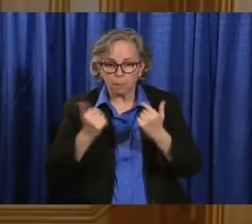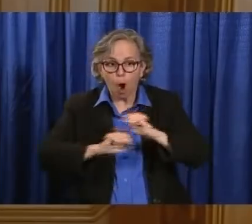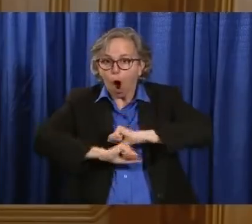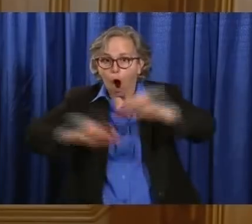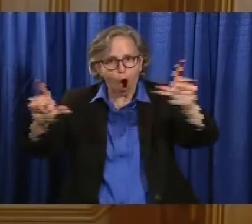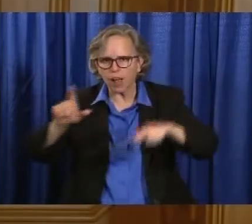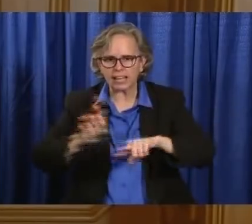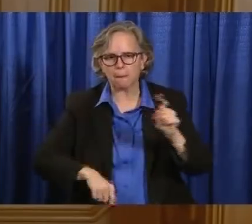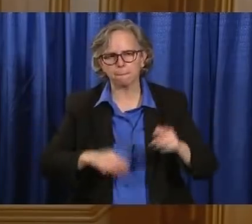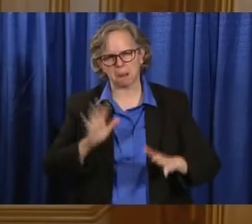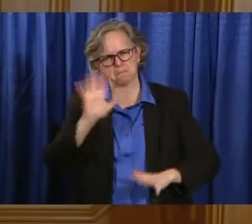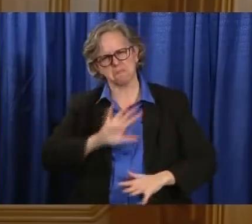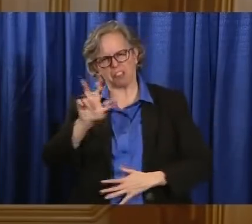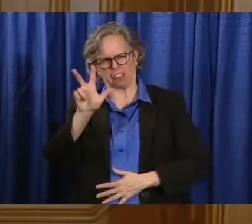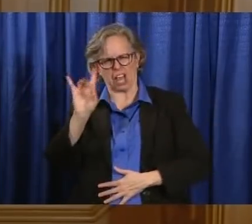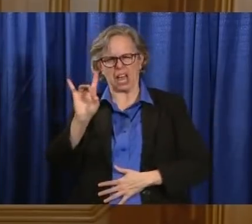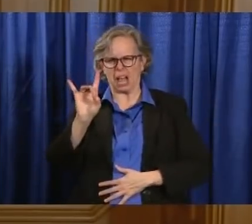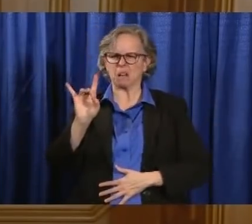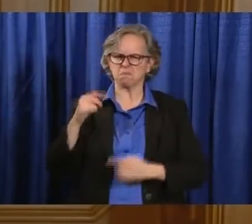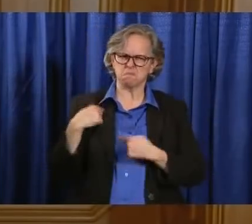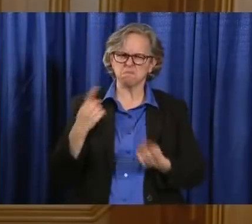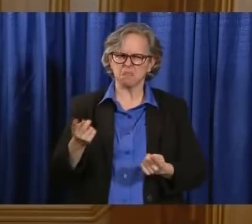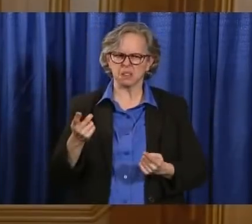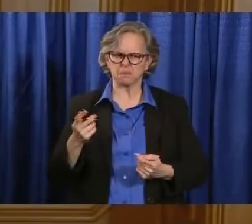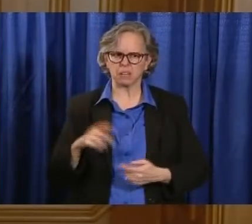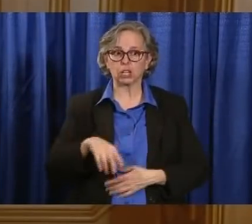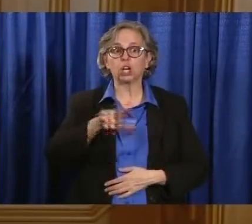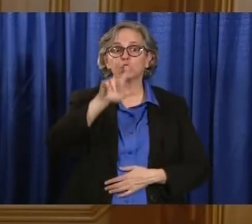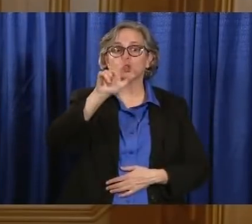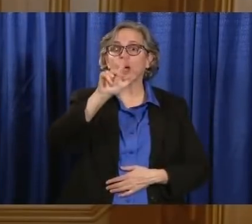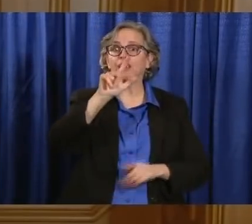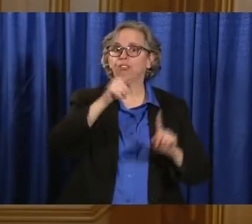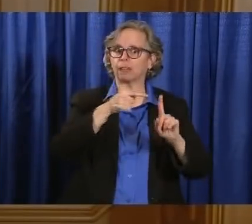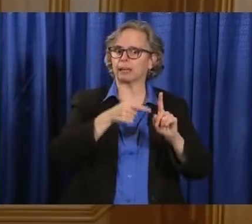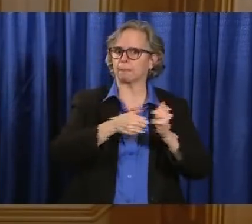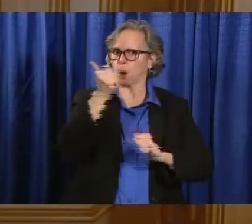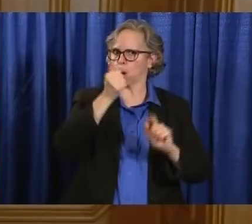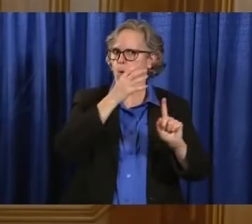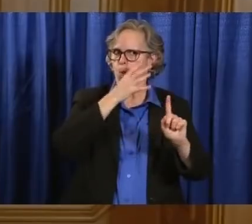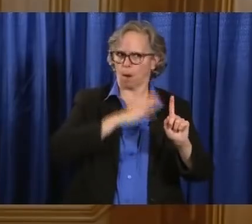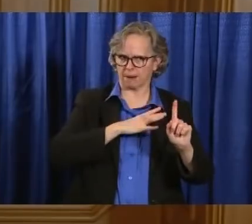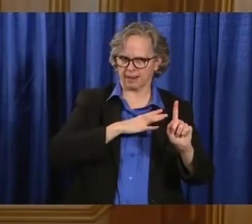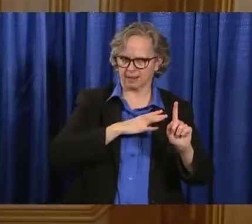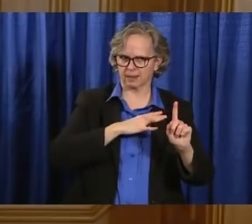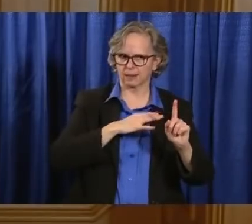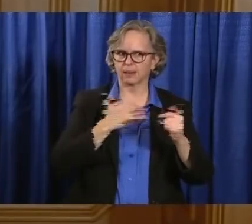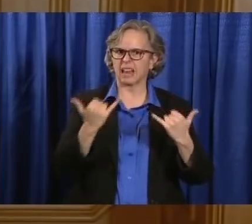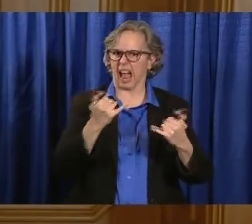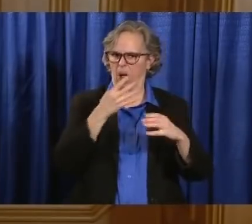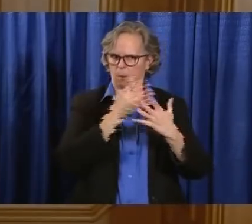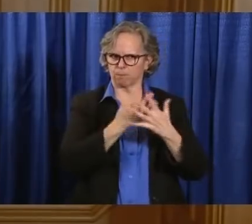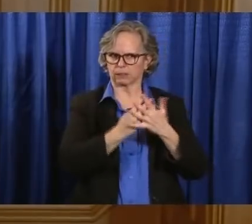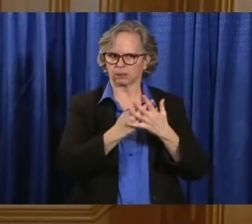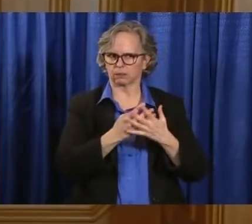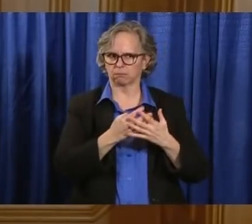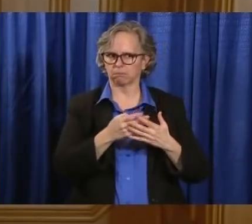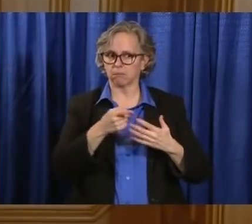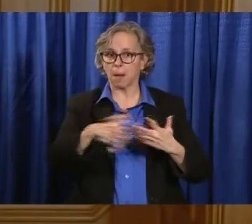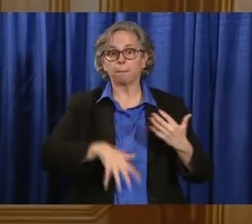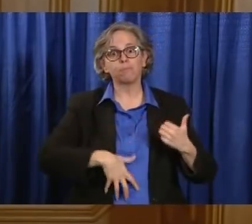have 23 women in our prison who are either pregnant,